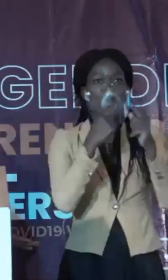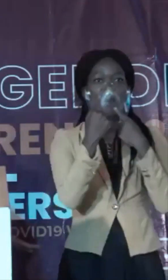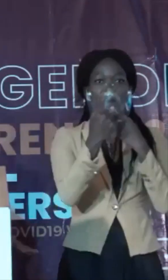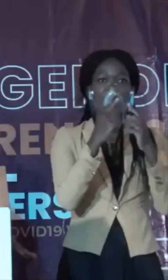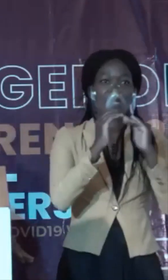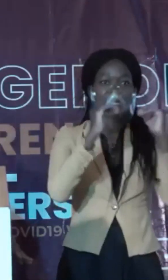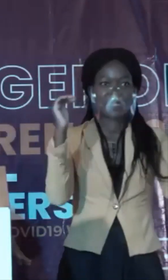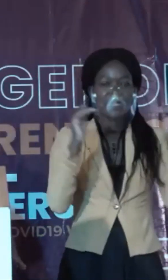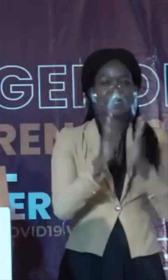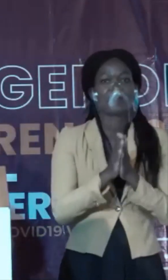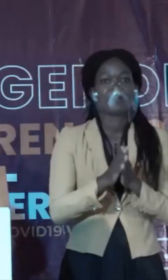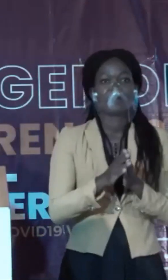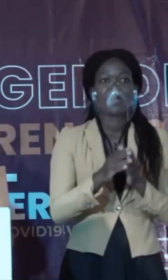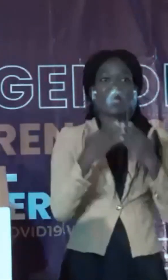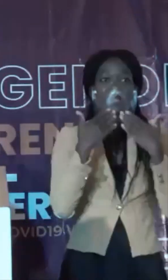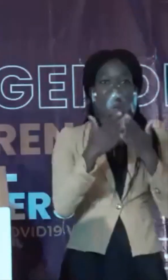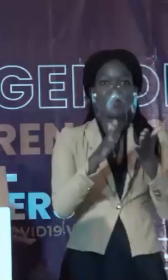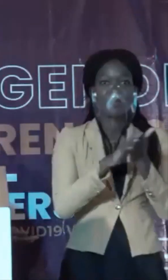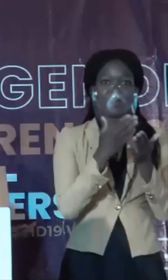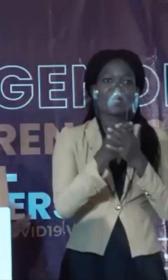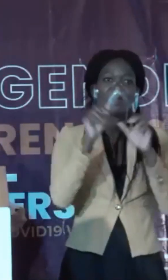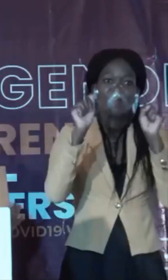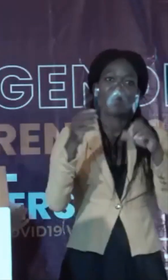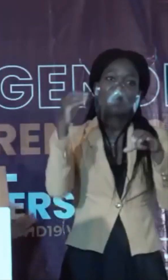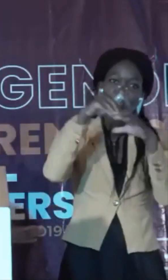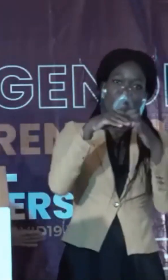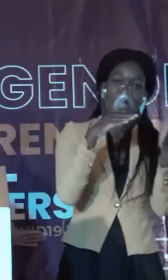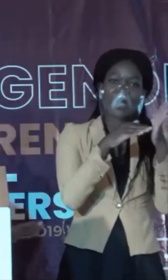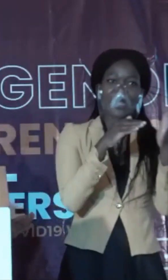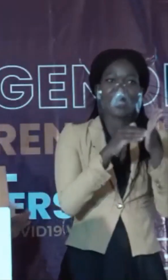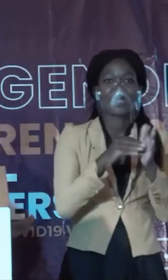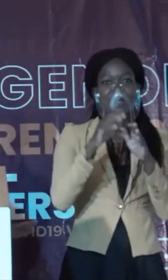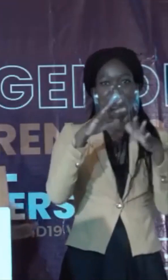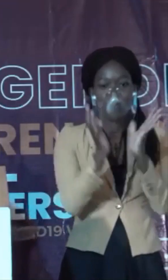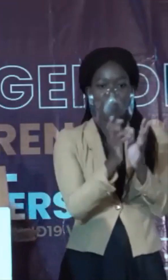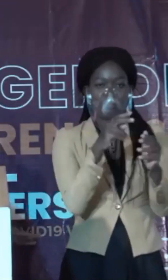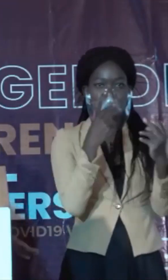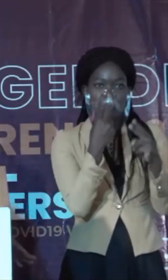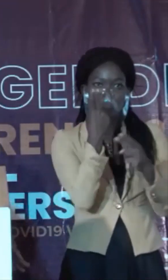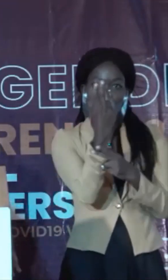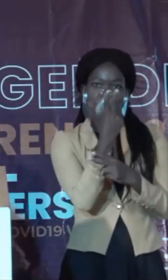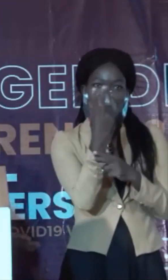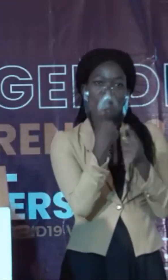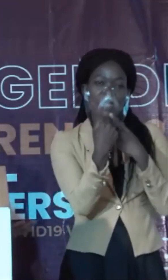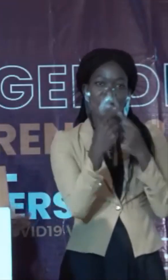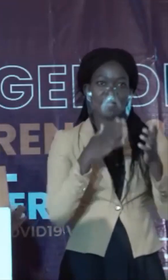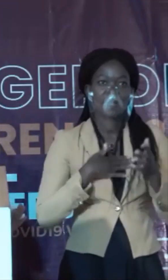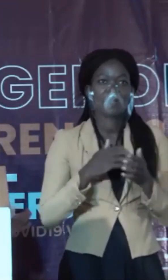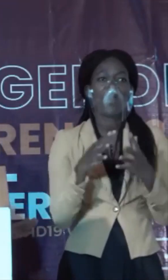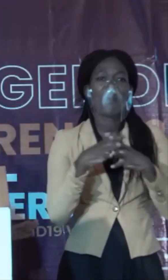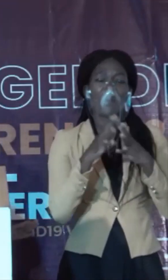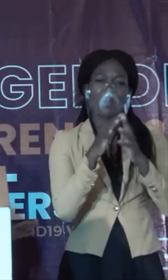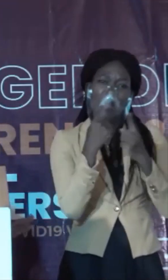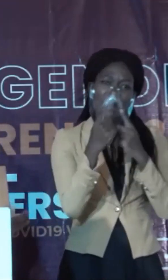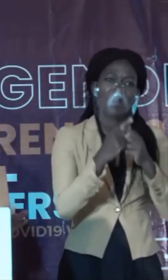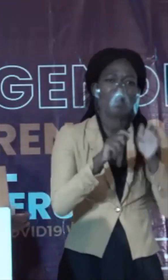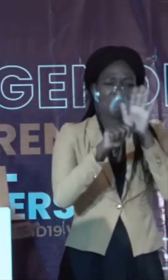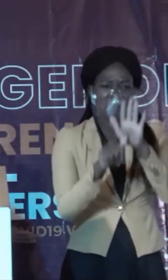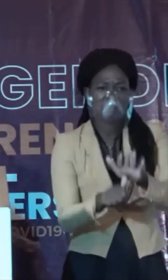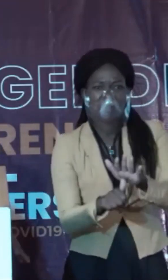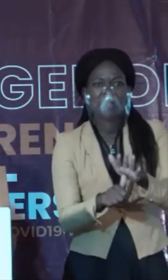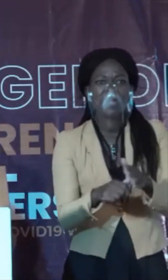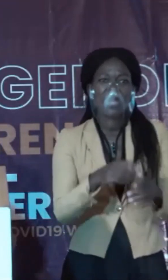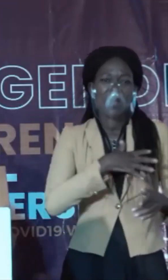thank you for joining us for the next session, which is going to be on exploring new pathways for ending violence against women and